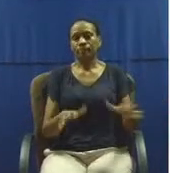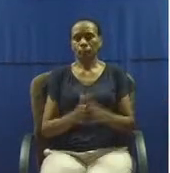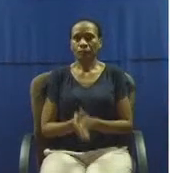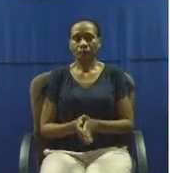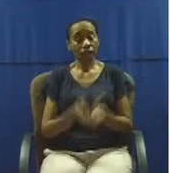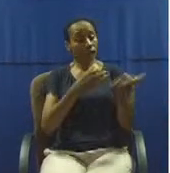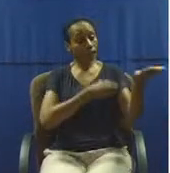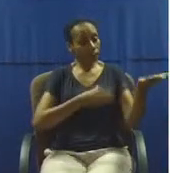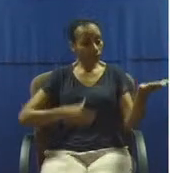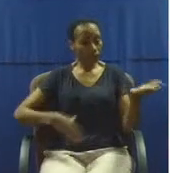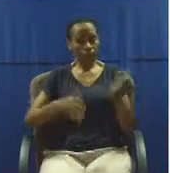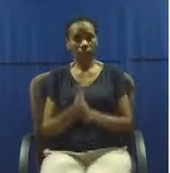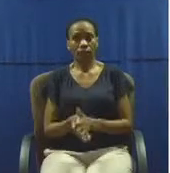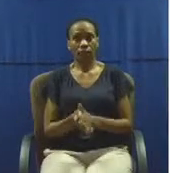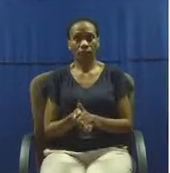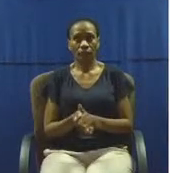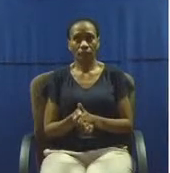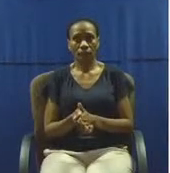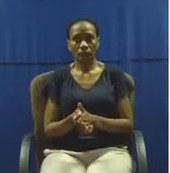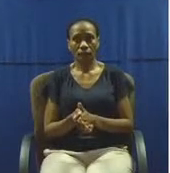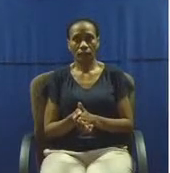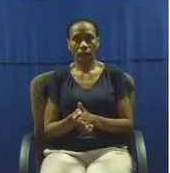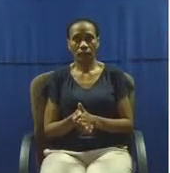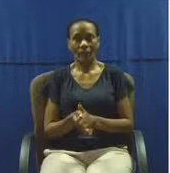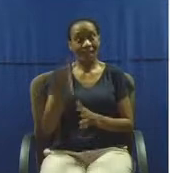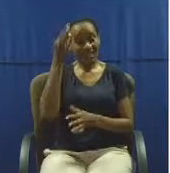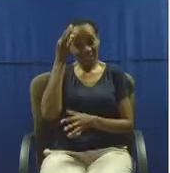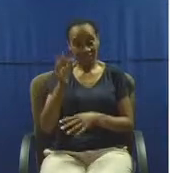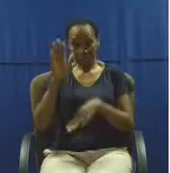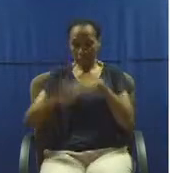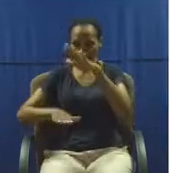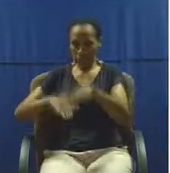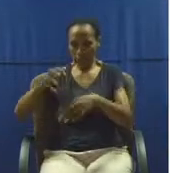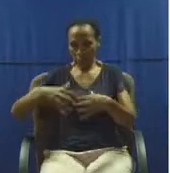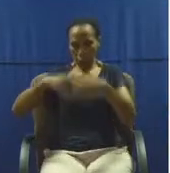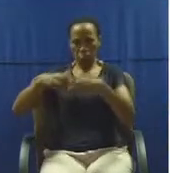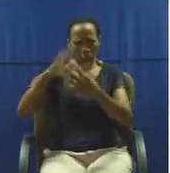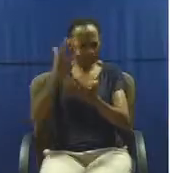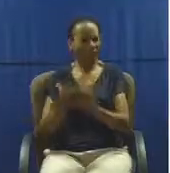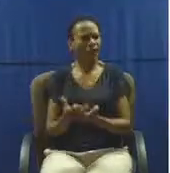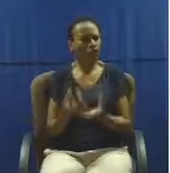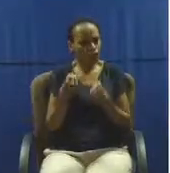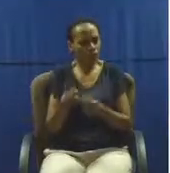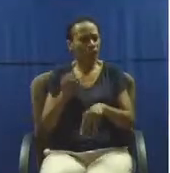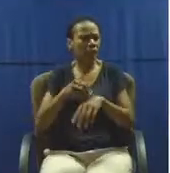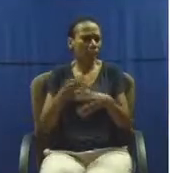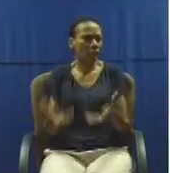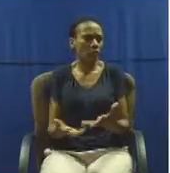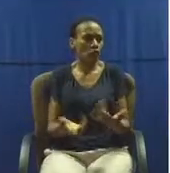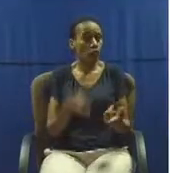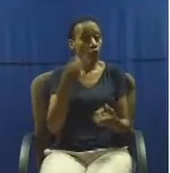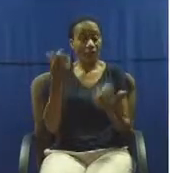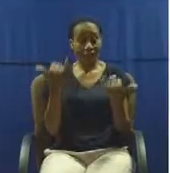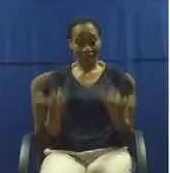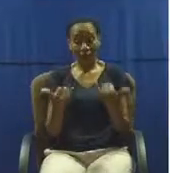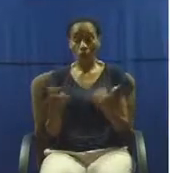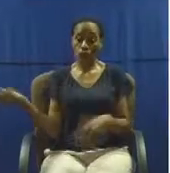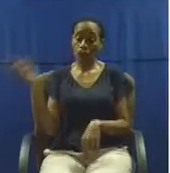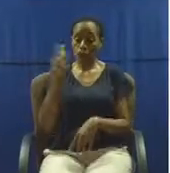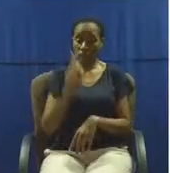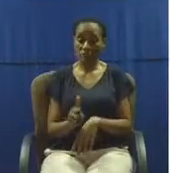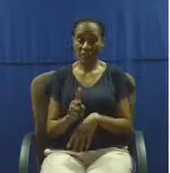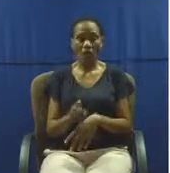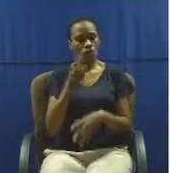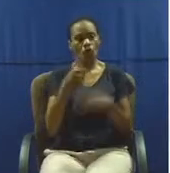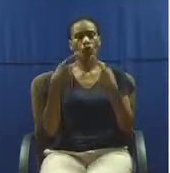Mr. President, there are steps, however, that your government can take to alleviate this. So will you commit today to bringing the fuel